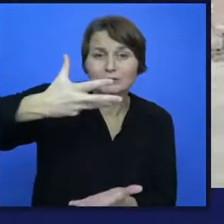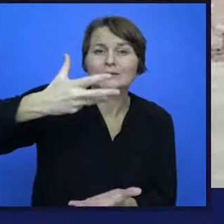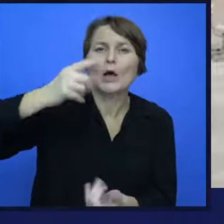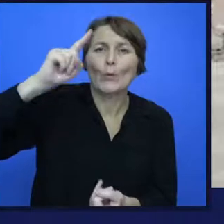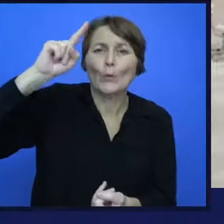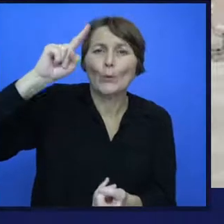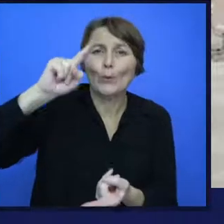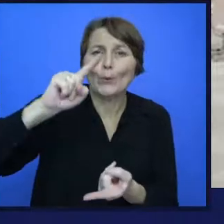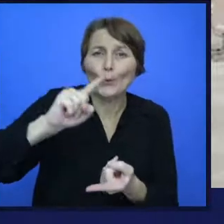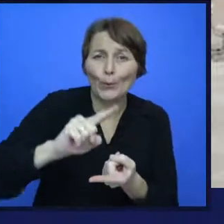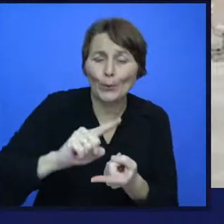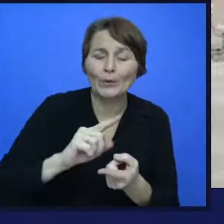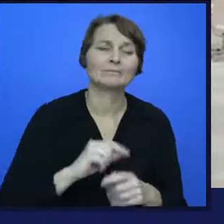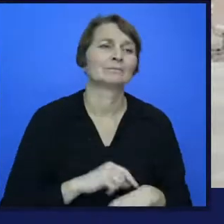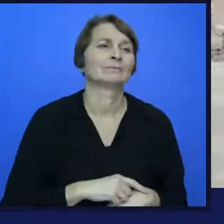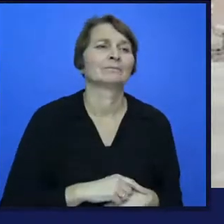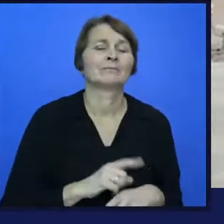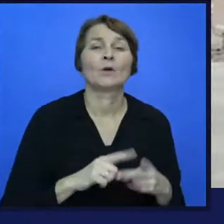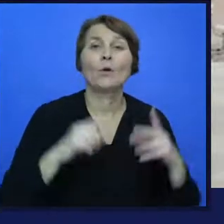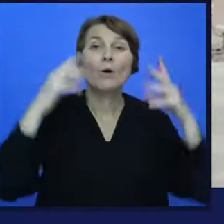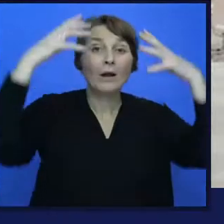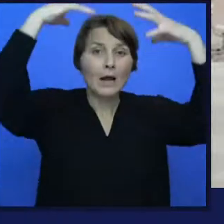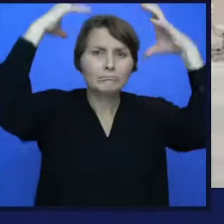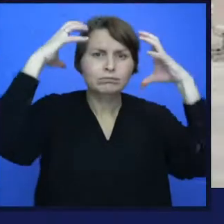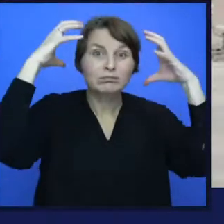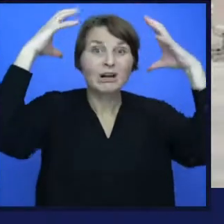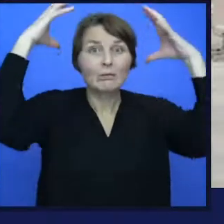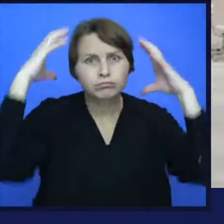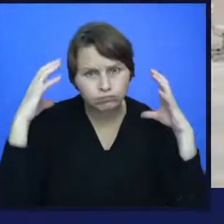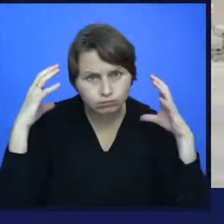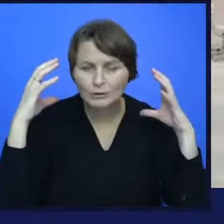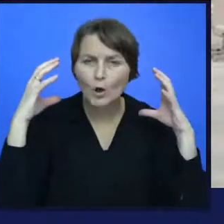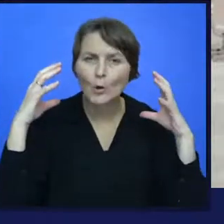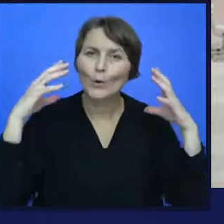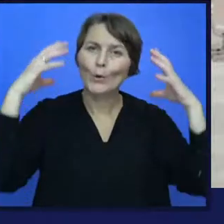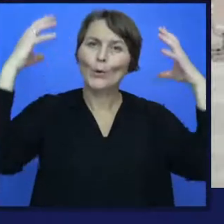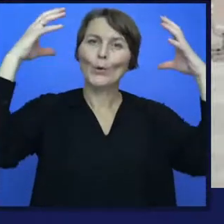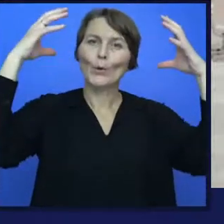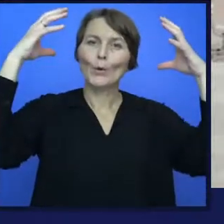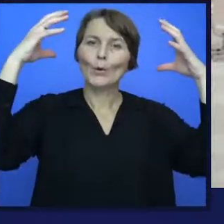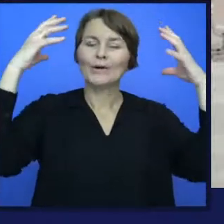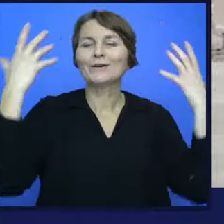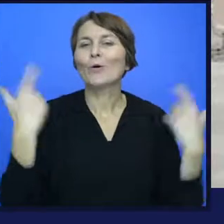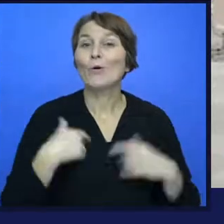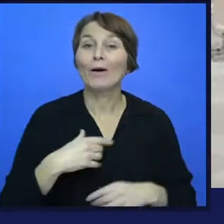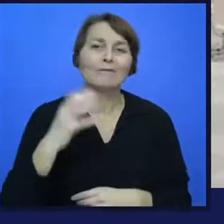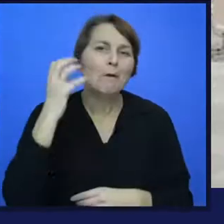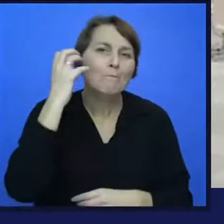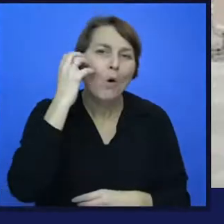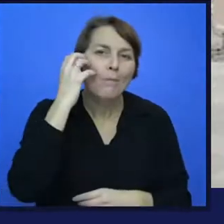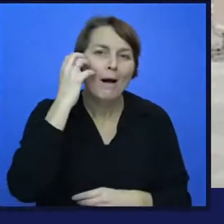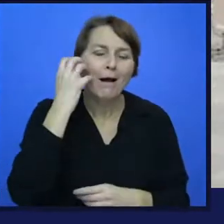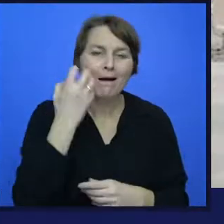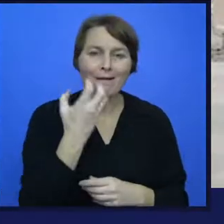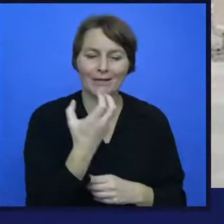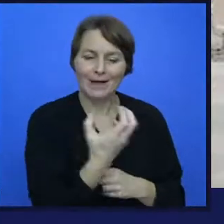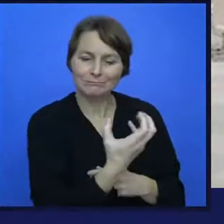use your mobile phone in a cardboard frame to access some of these functionalities and these